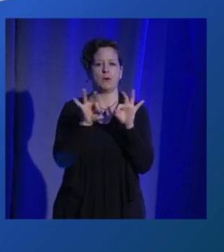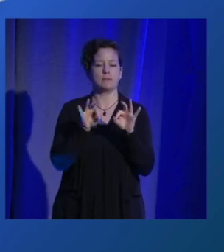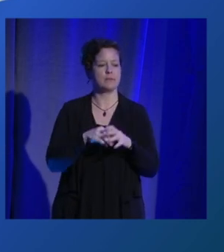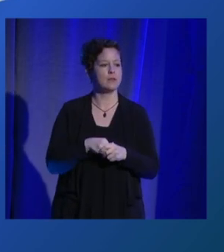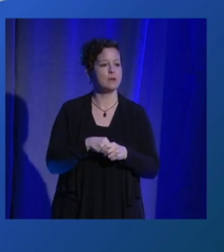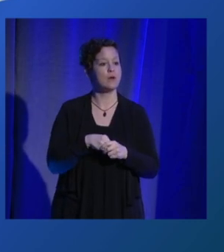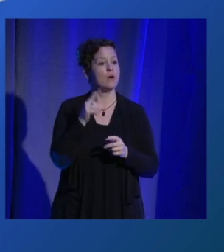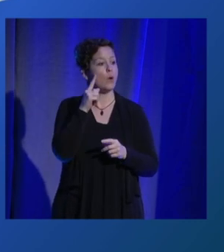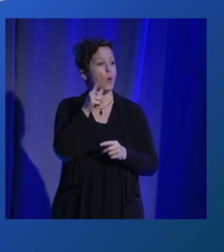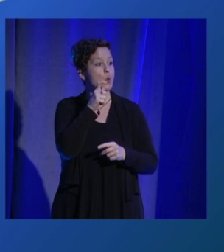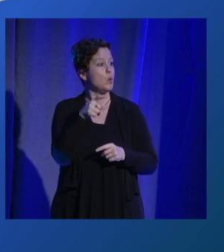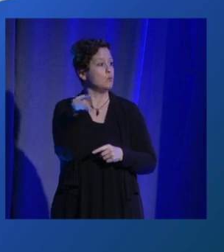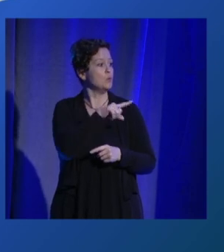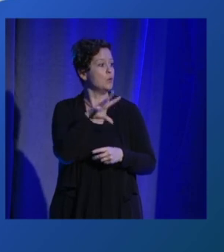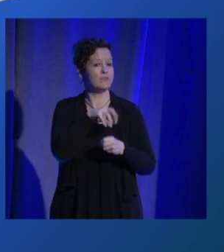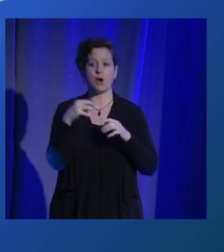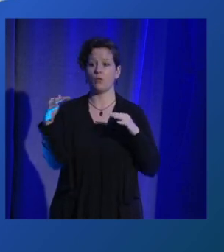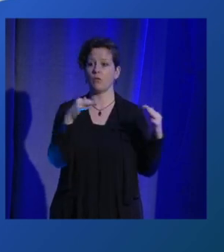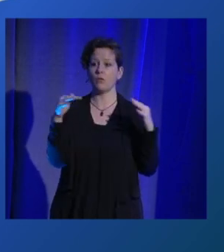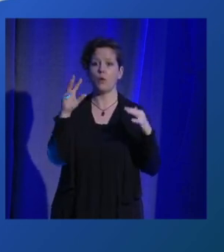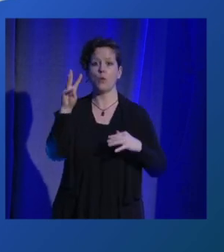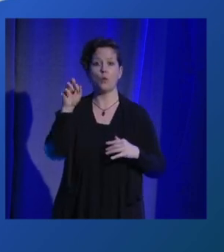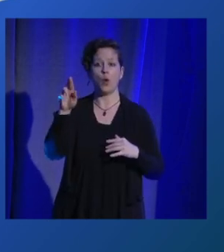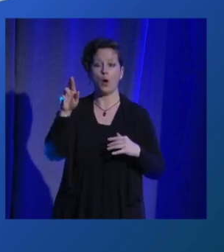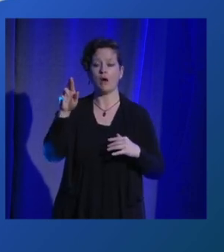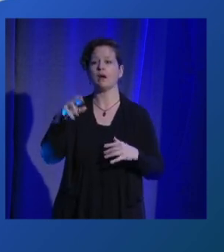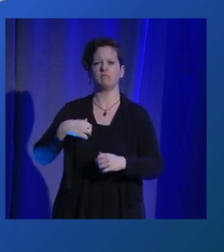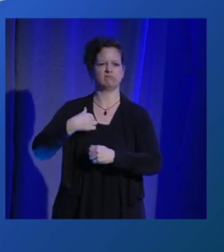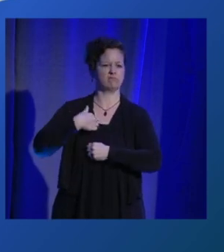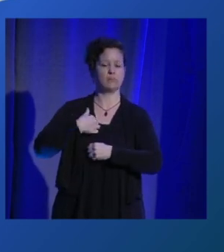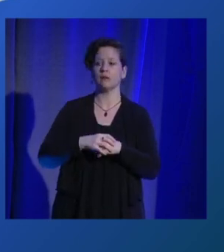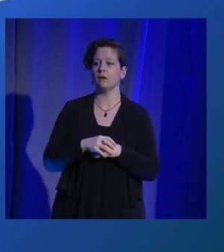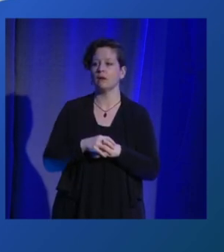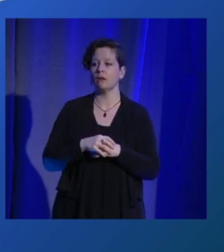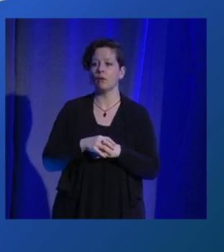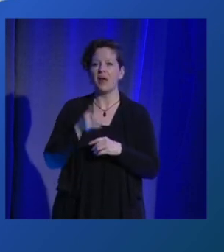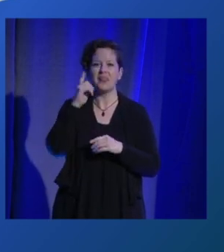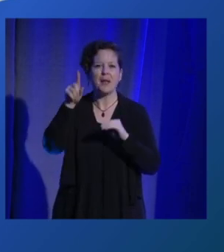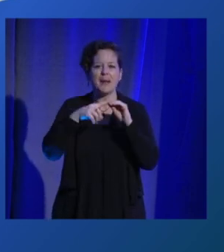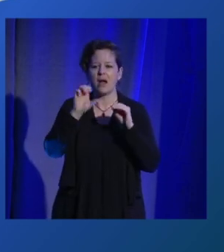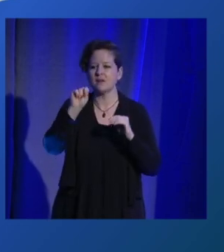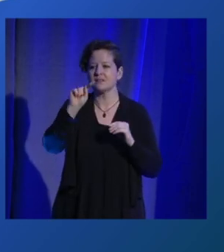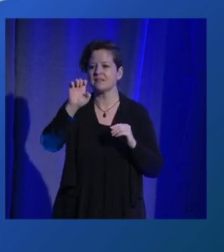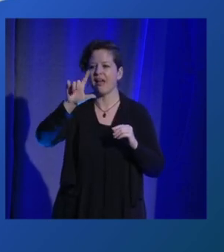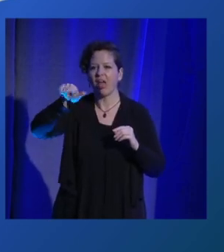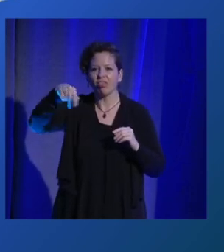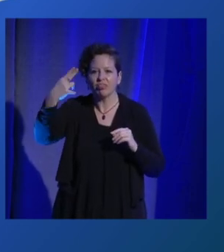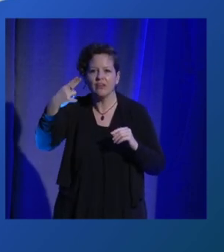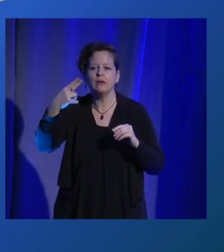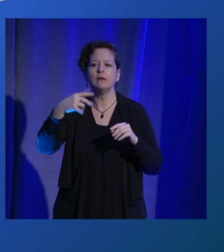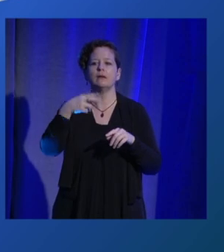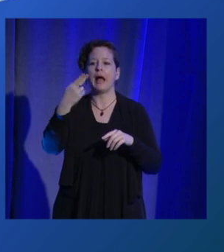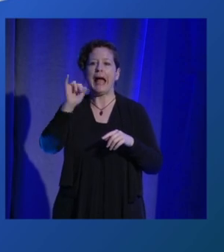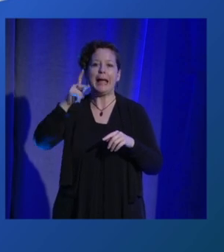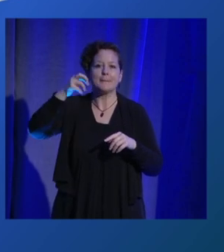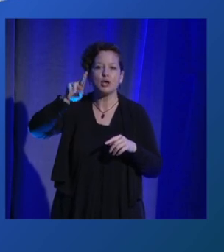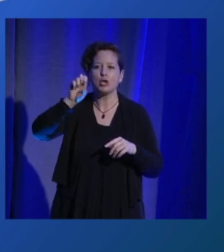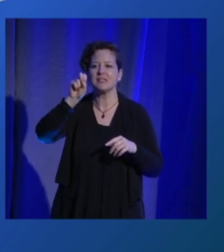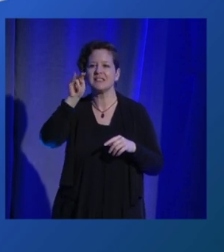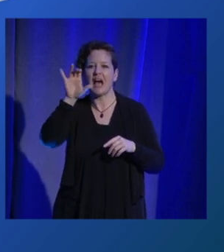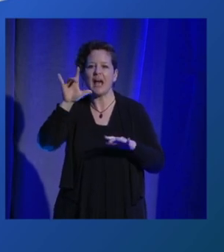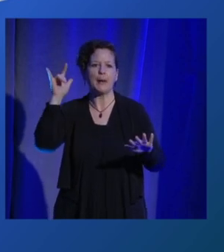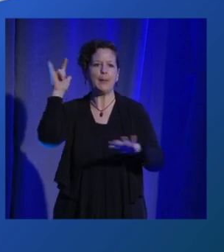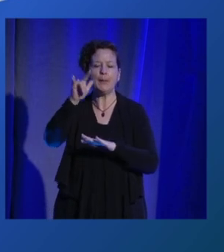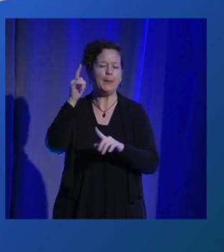warf fighters in the room we're bending on things like stealth and hypersonics what does